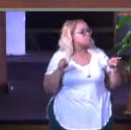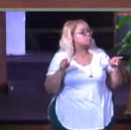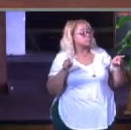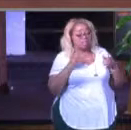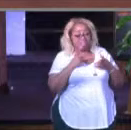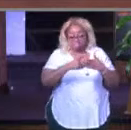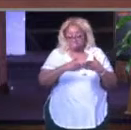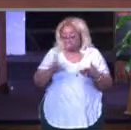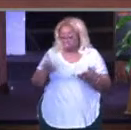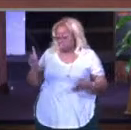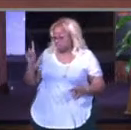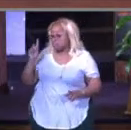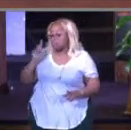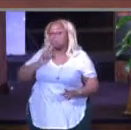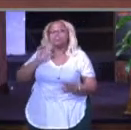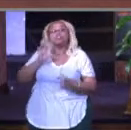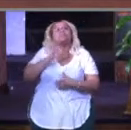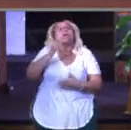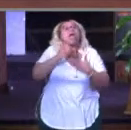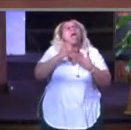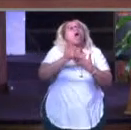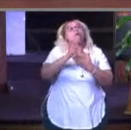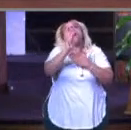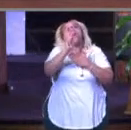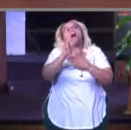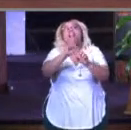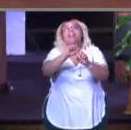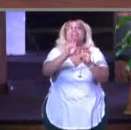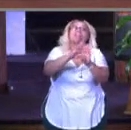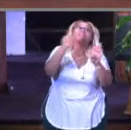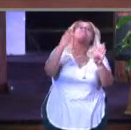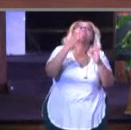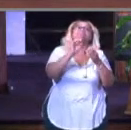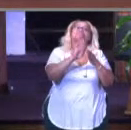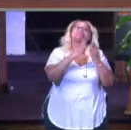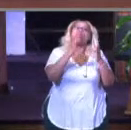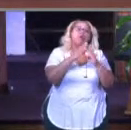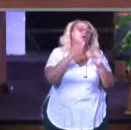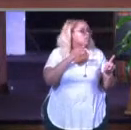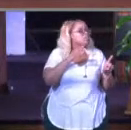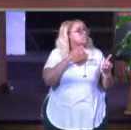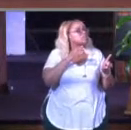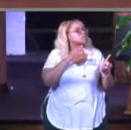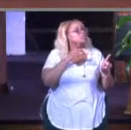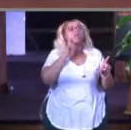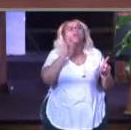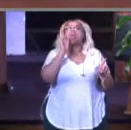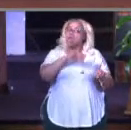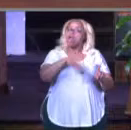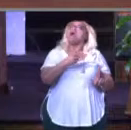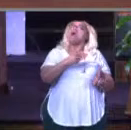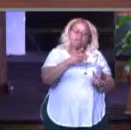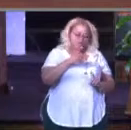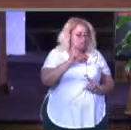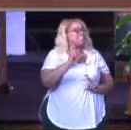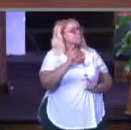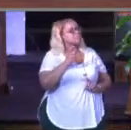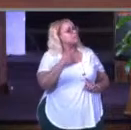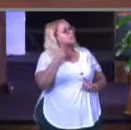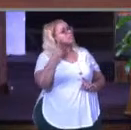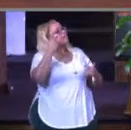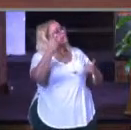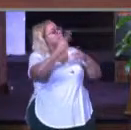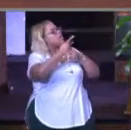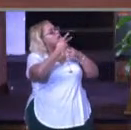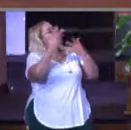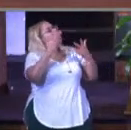Last week we said the Spirit helps us to unlock the door. Oh, well, that's it then, isn't it? I think we